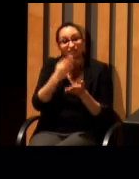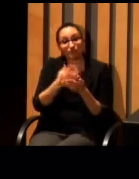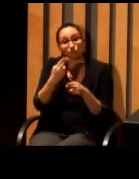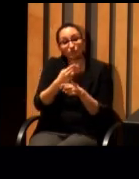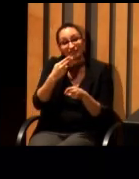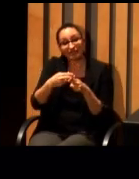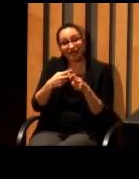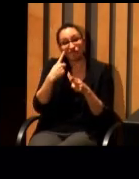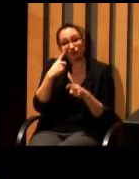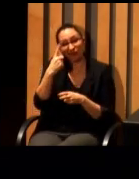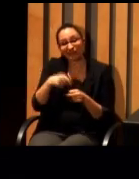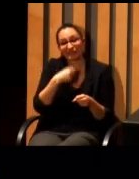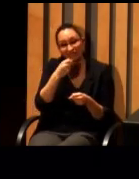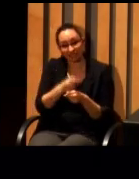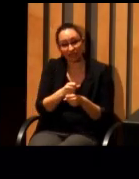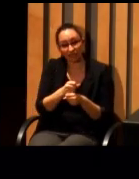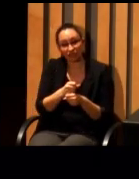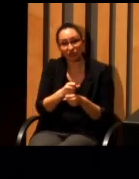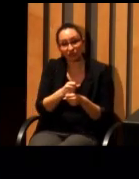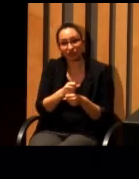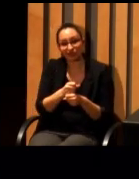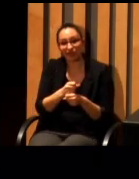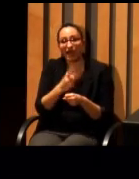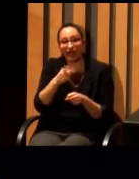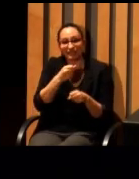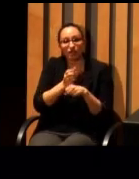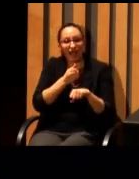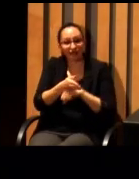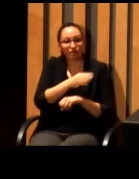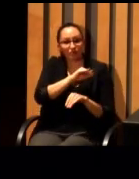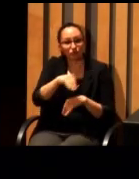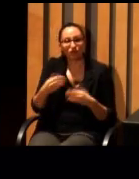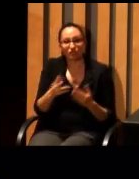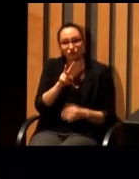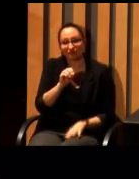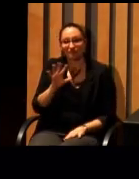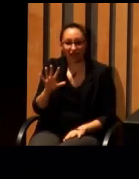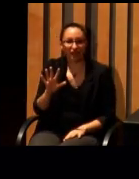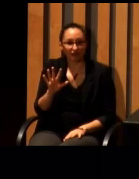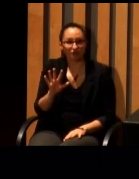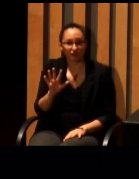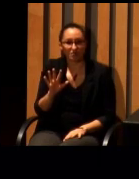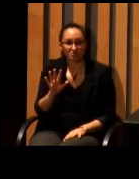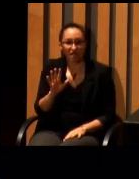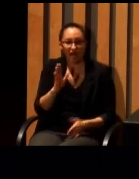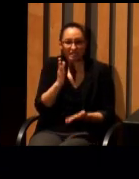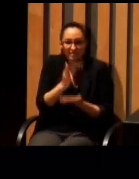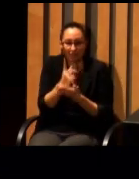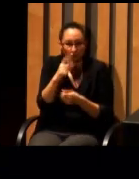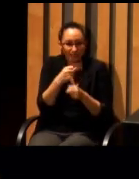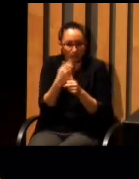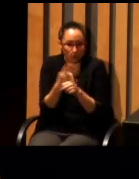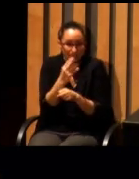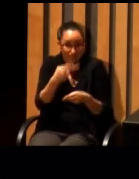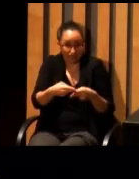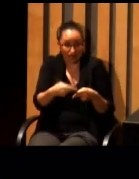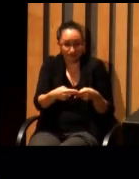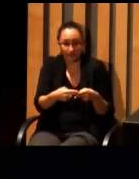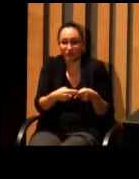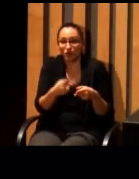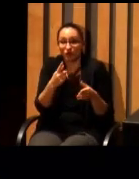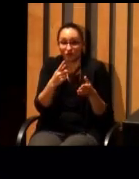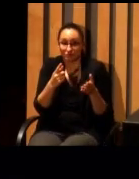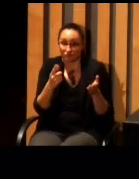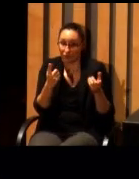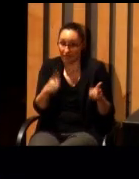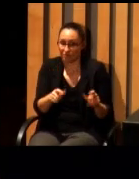for about a year after I first got to Washington. I think it was 2005. And what happened in my case,